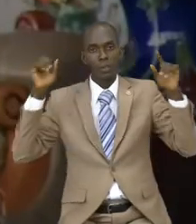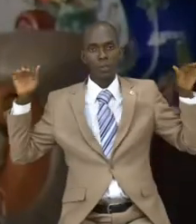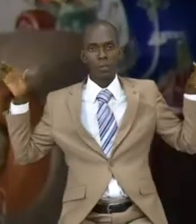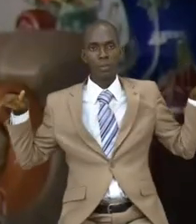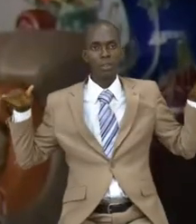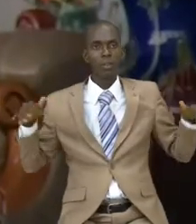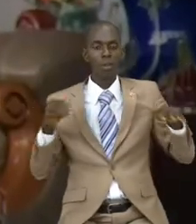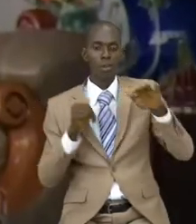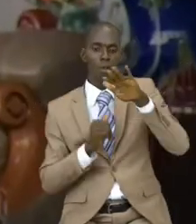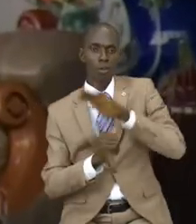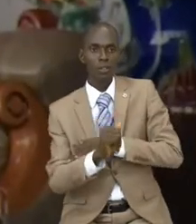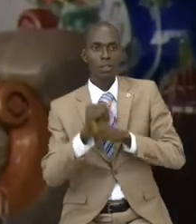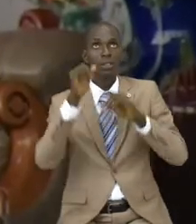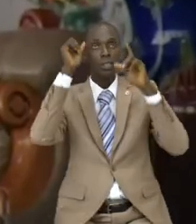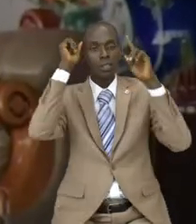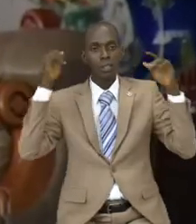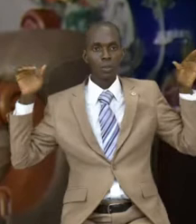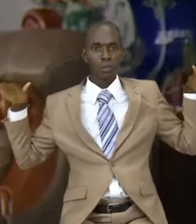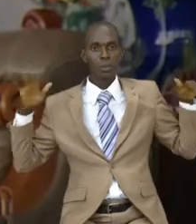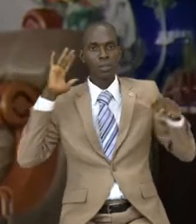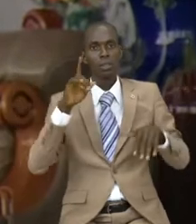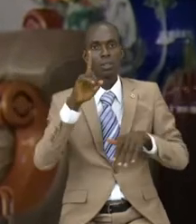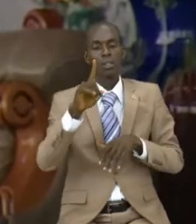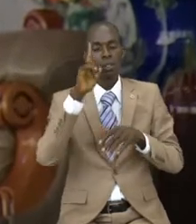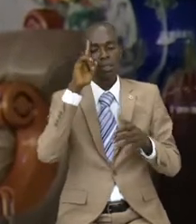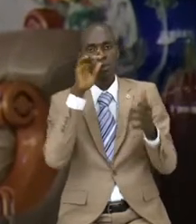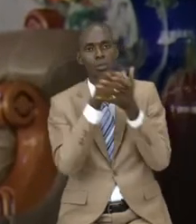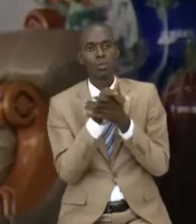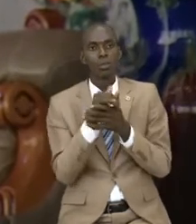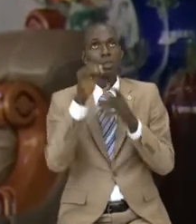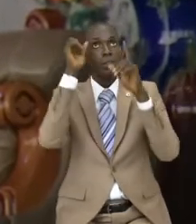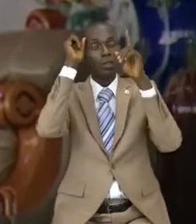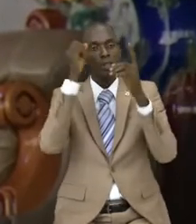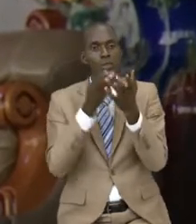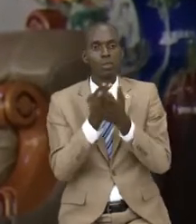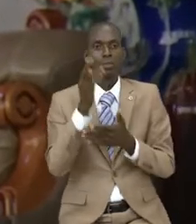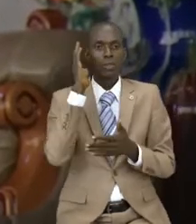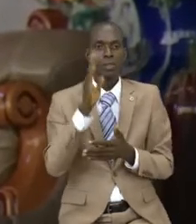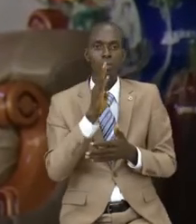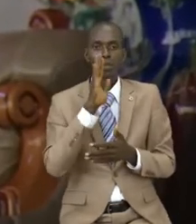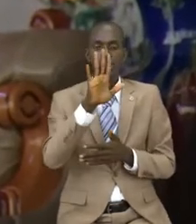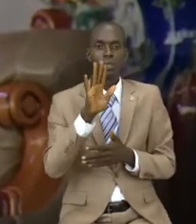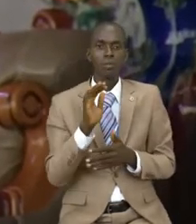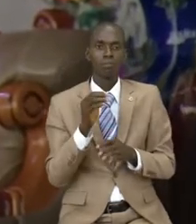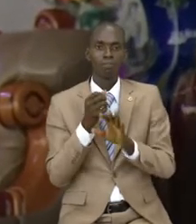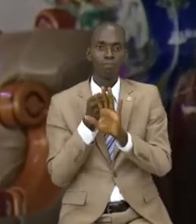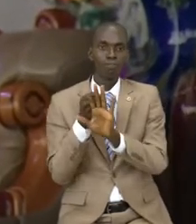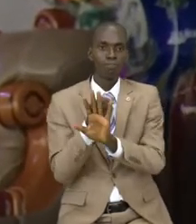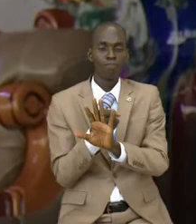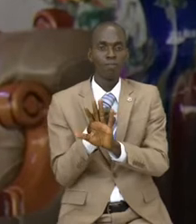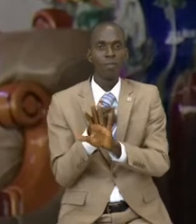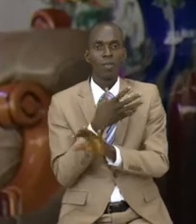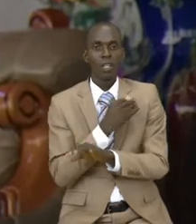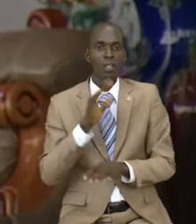Under his wings shall thou trust. His truth shall be thy shield